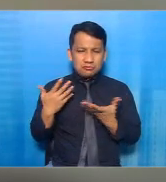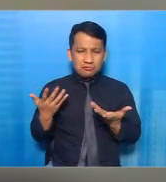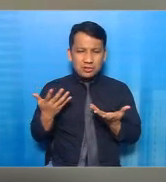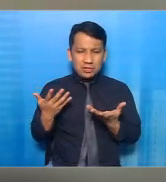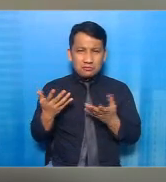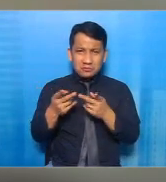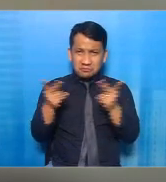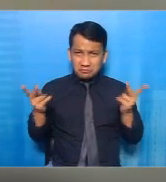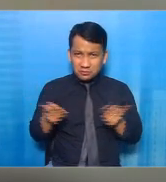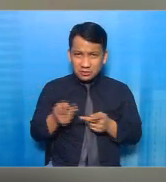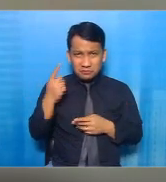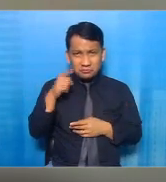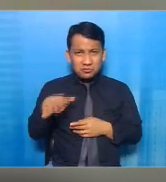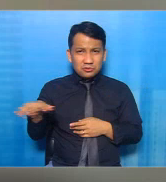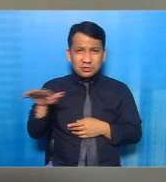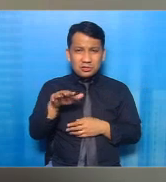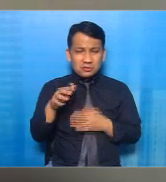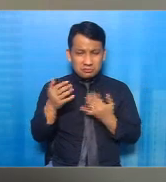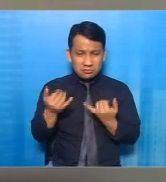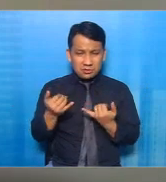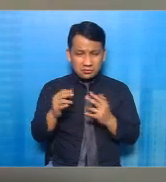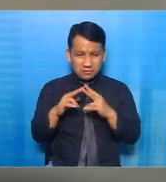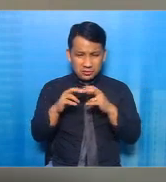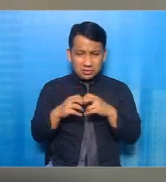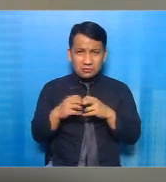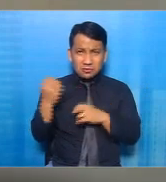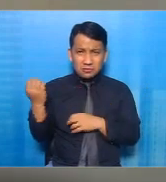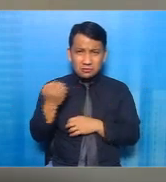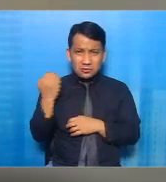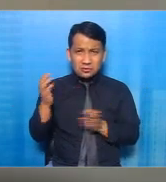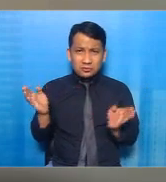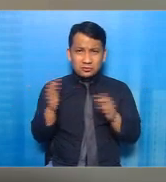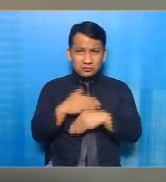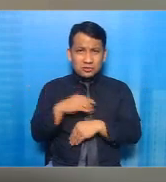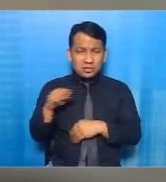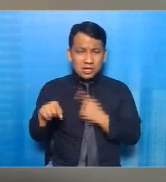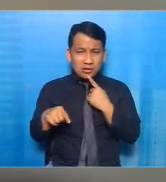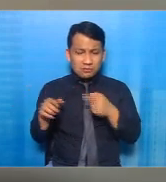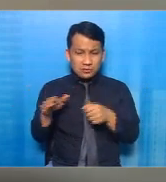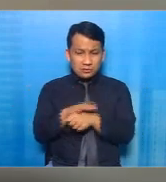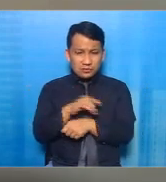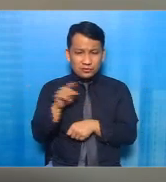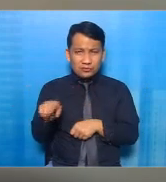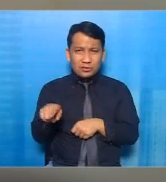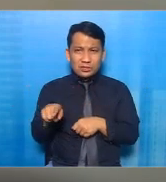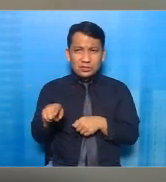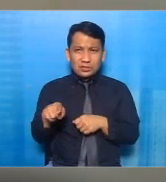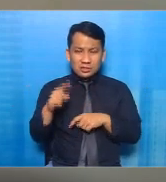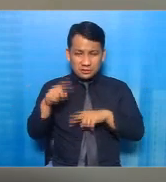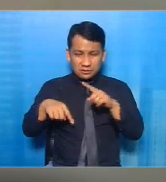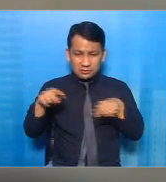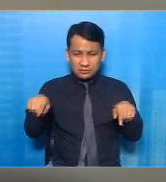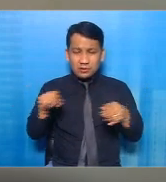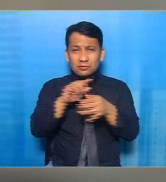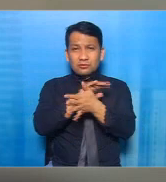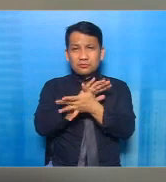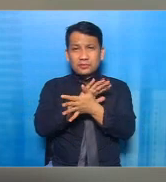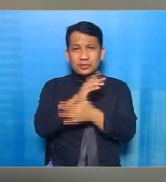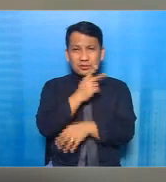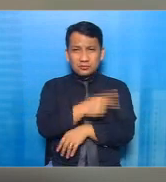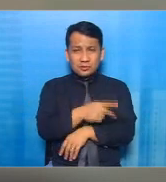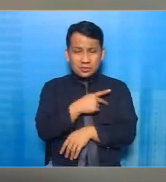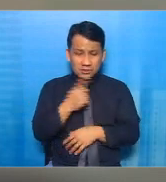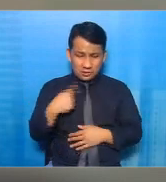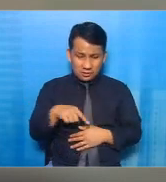them because at this point, even the emergency room is full of critical COVID patients. Our ER